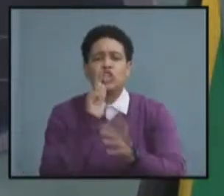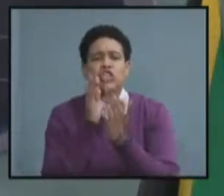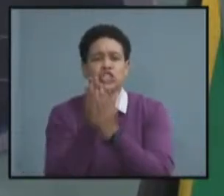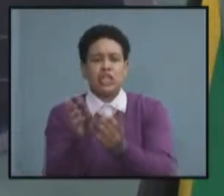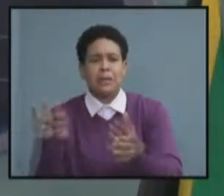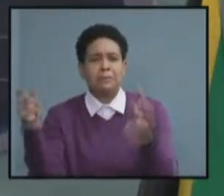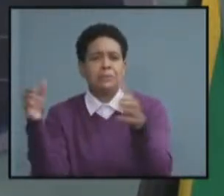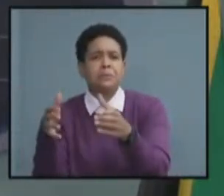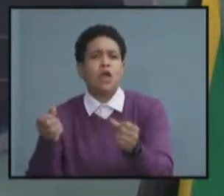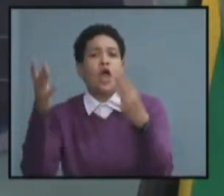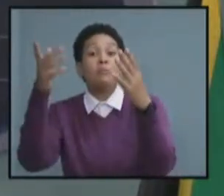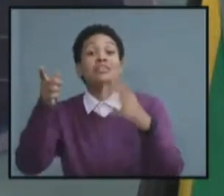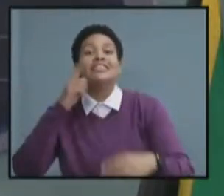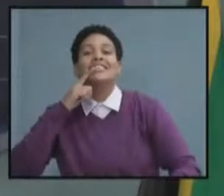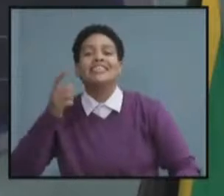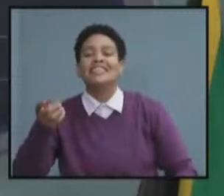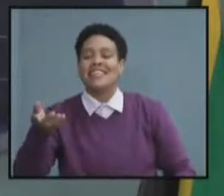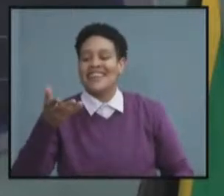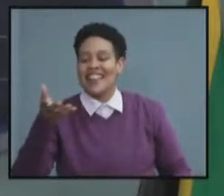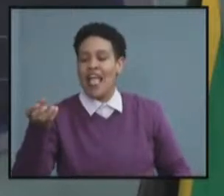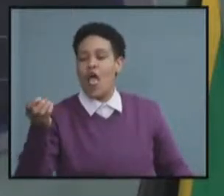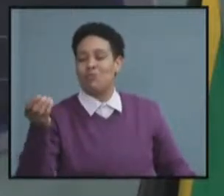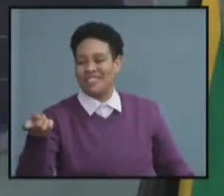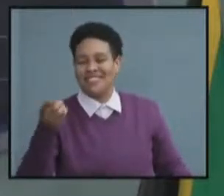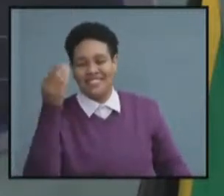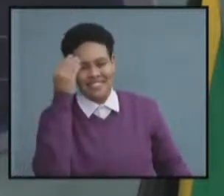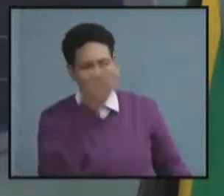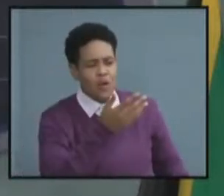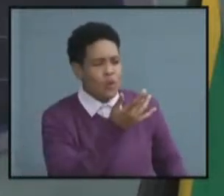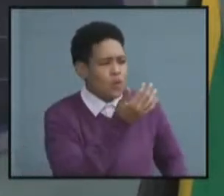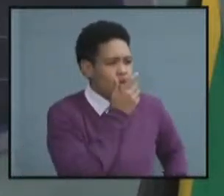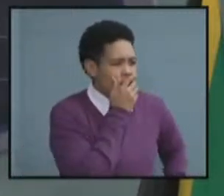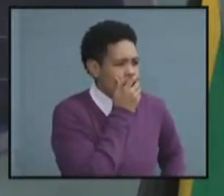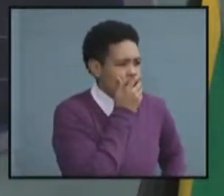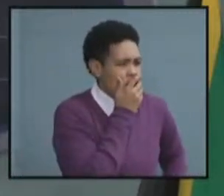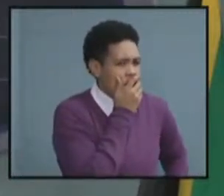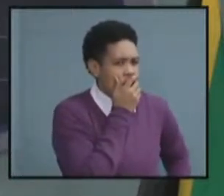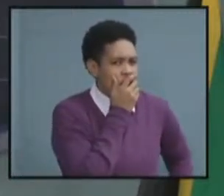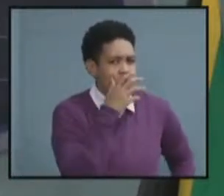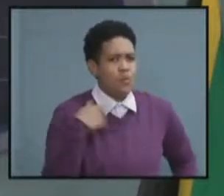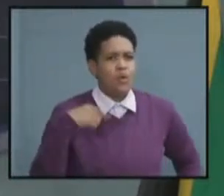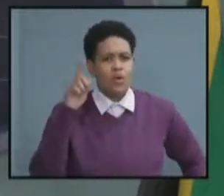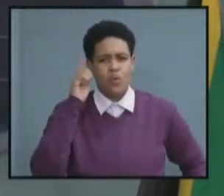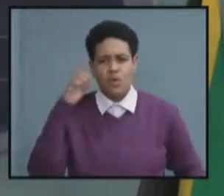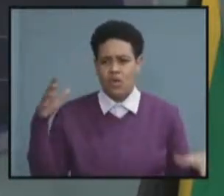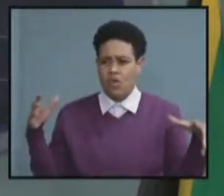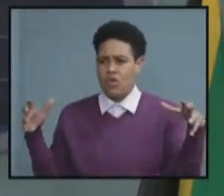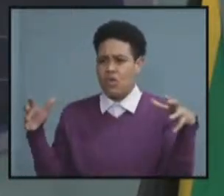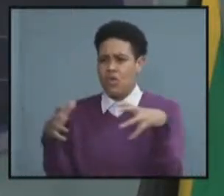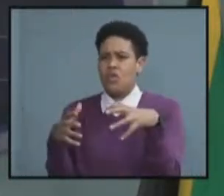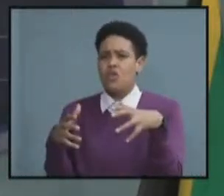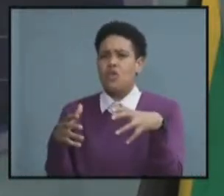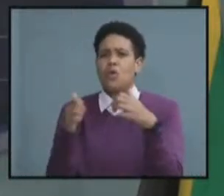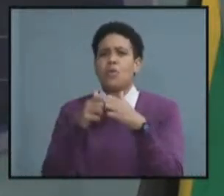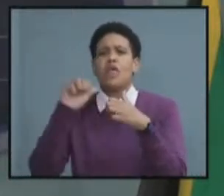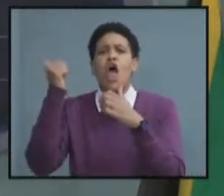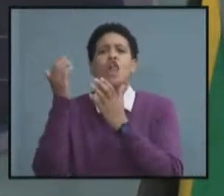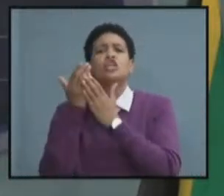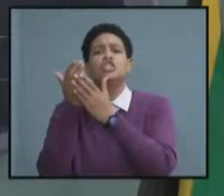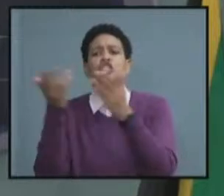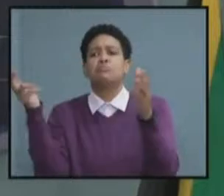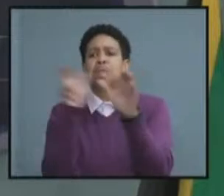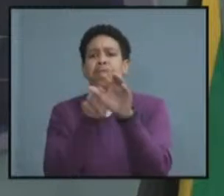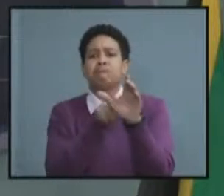ship, and then another minute you're told, wait a minute, we're going to consolidate with a ship somewhere